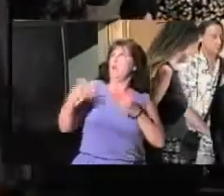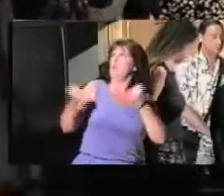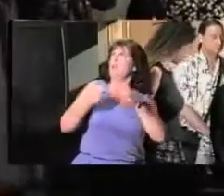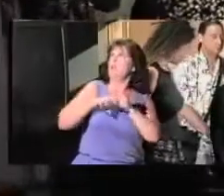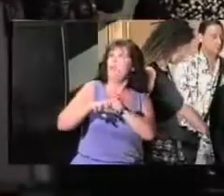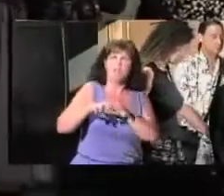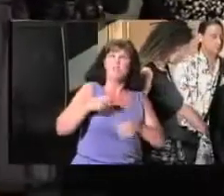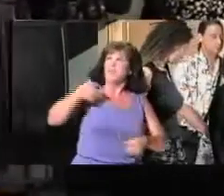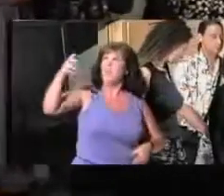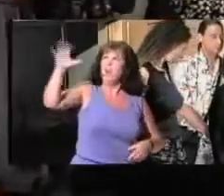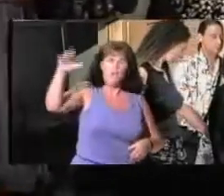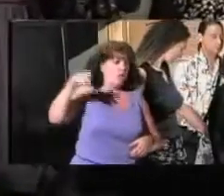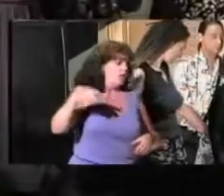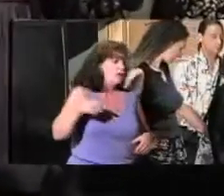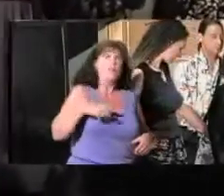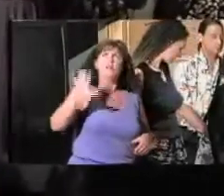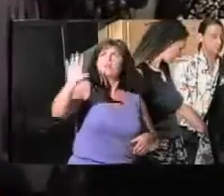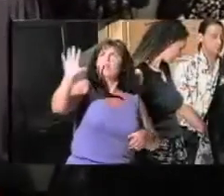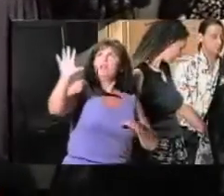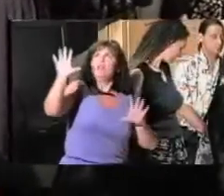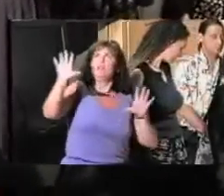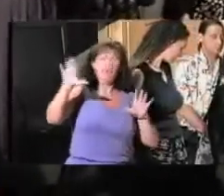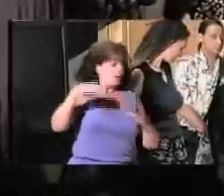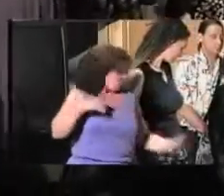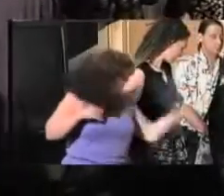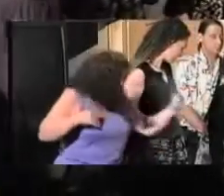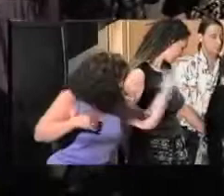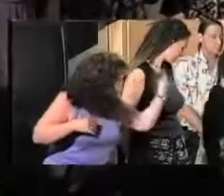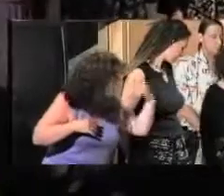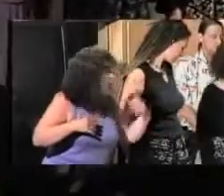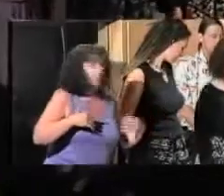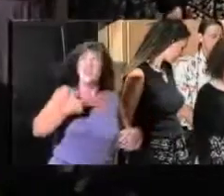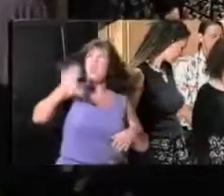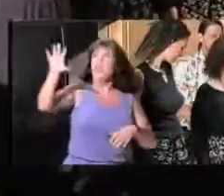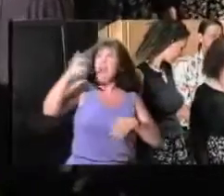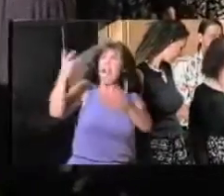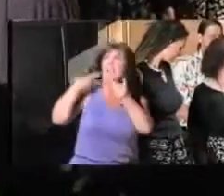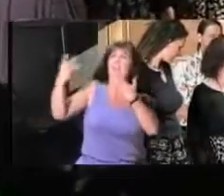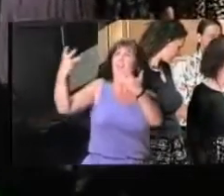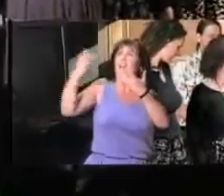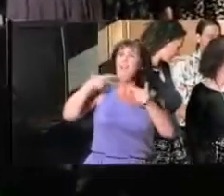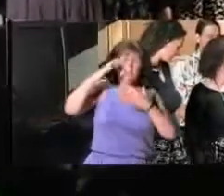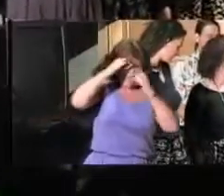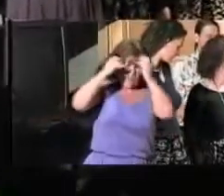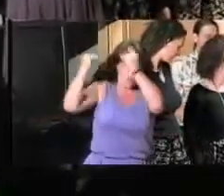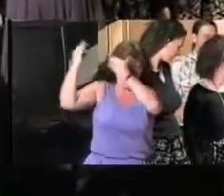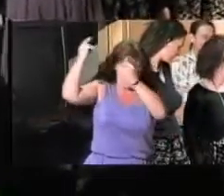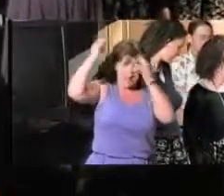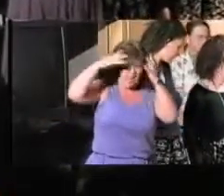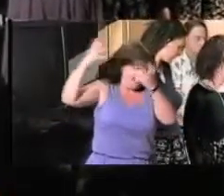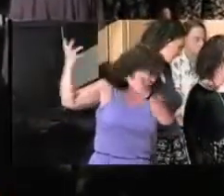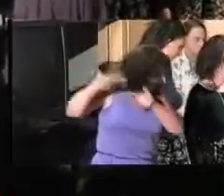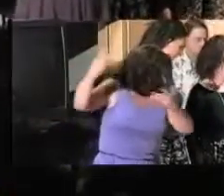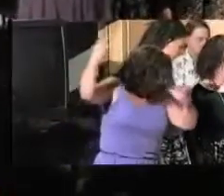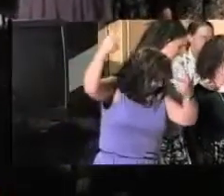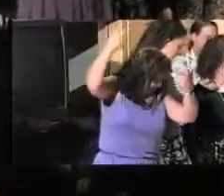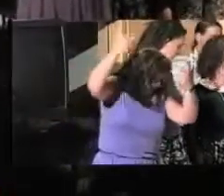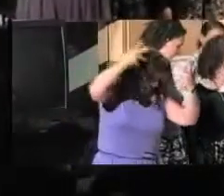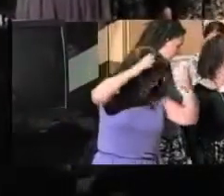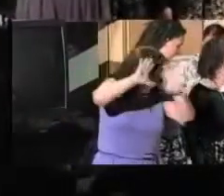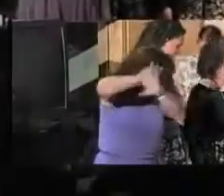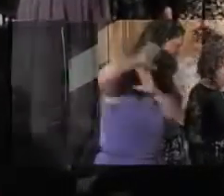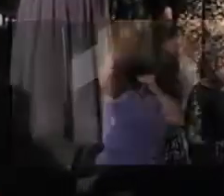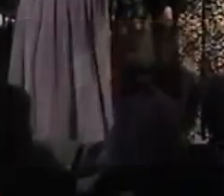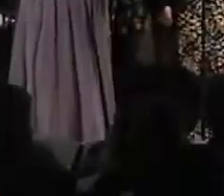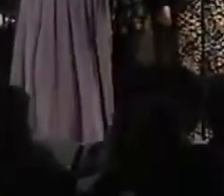car. No, get away from me. Come on, get leave me alone. The damn car. No, please leave me alone.